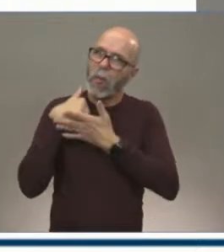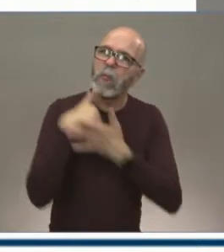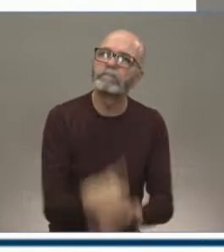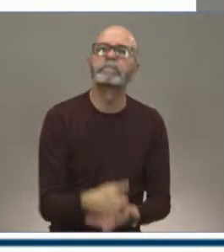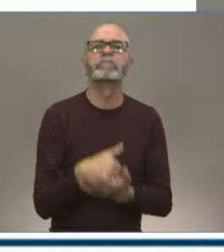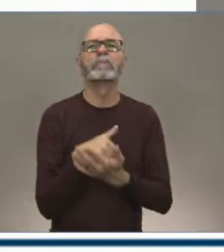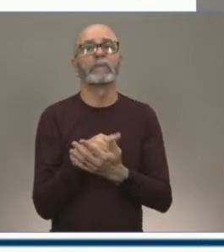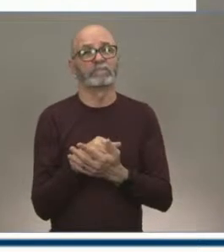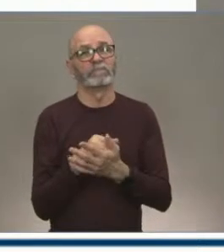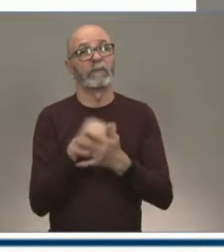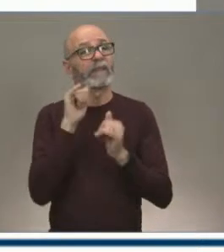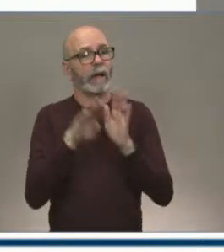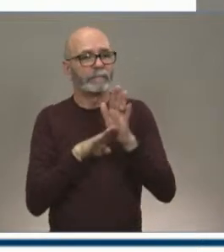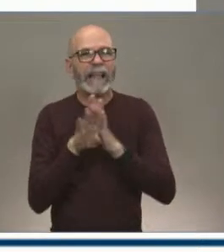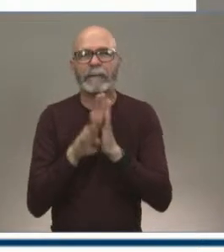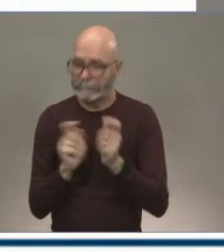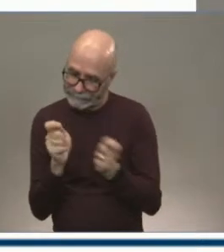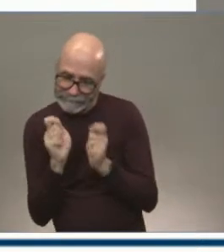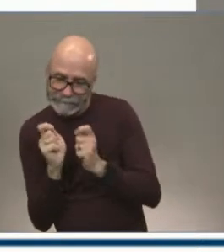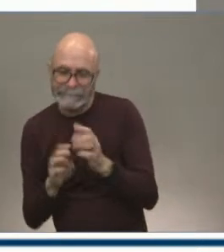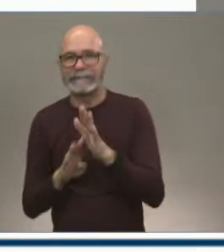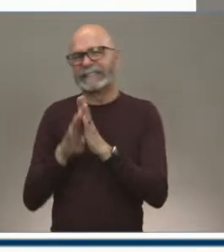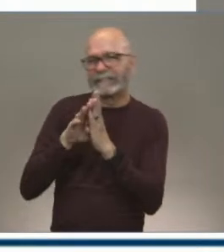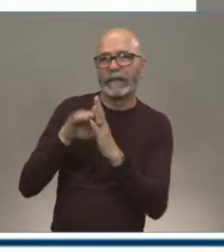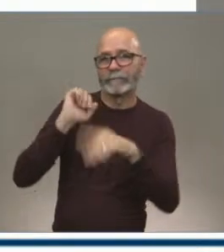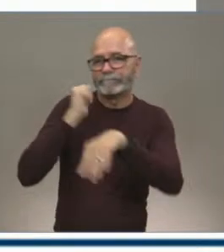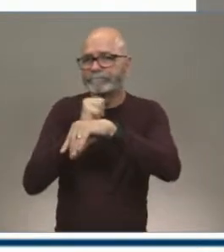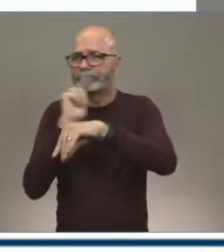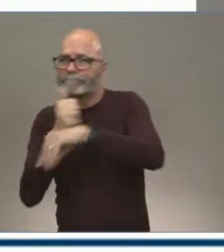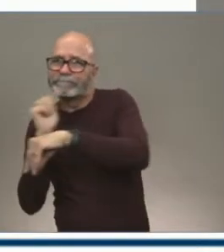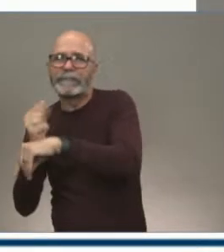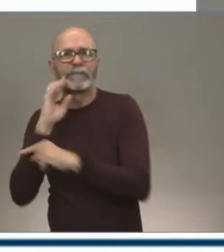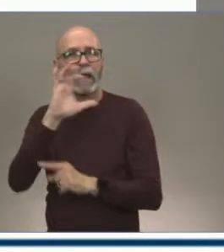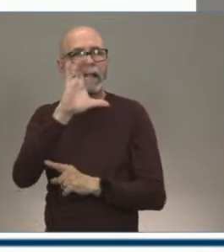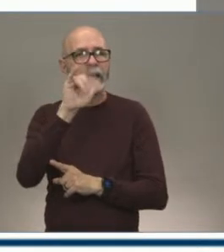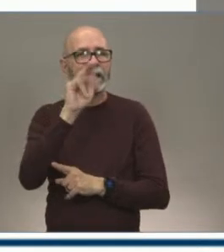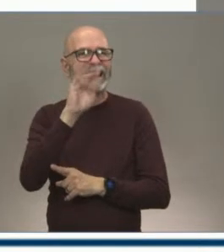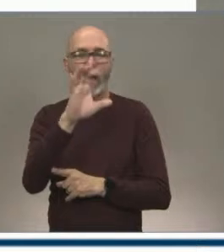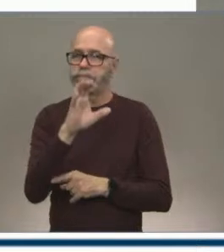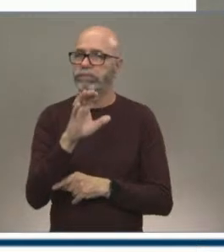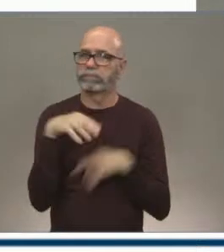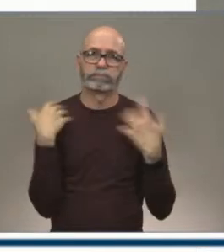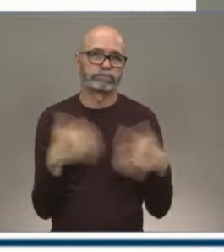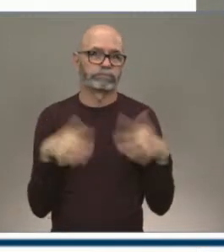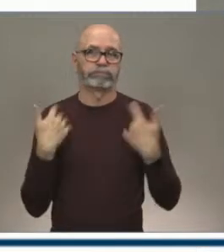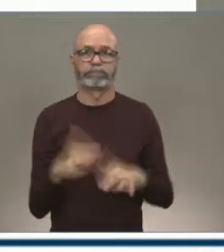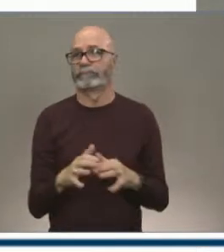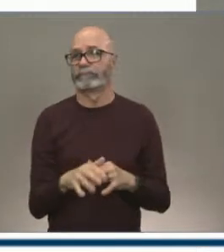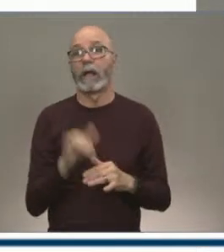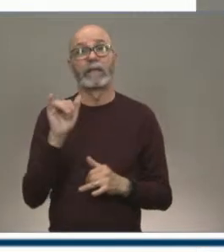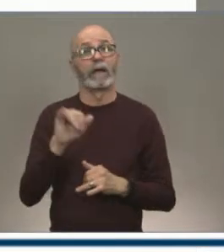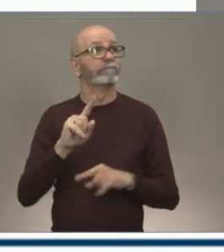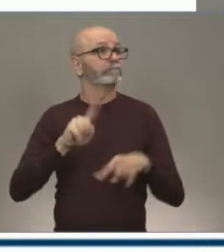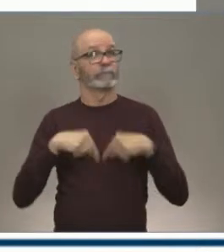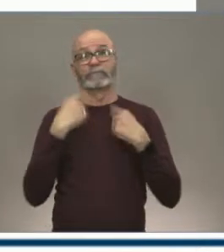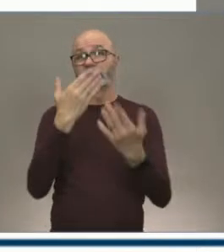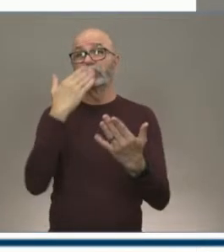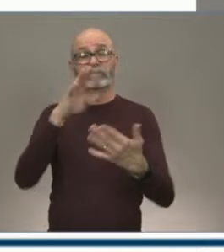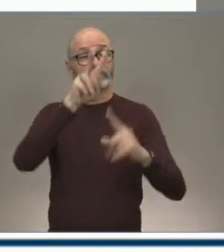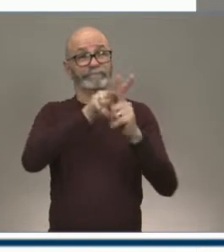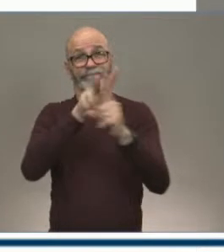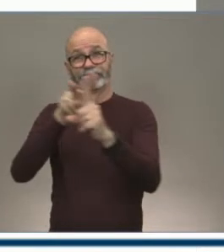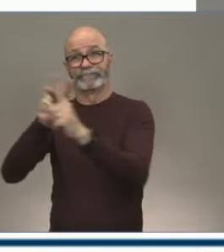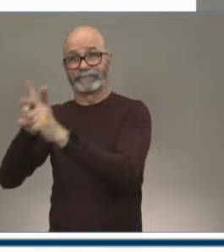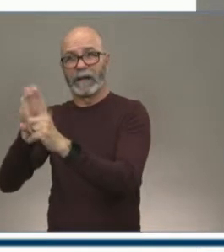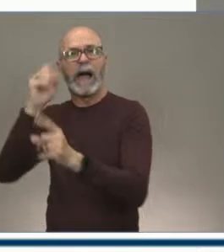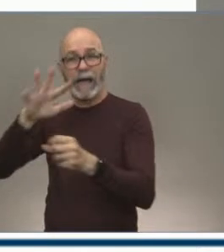this prototype clinic. And I'm happy to report that the clinic appointments have filled up very quickly. We have 500 people